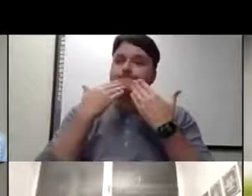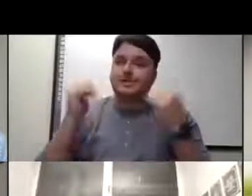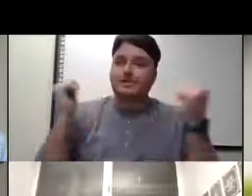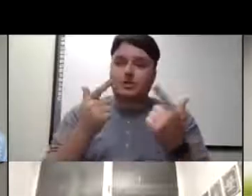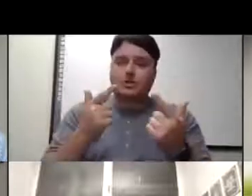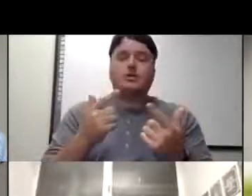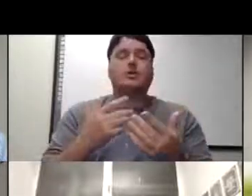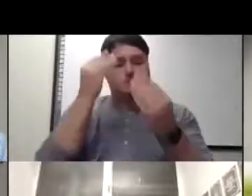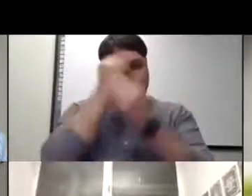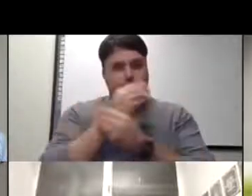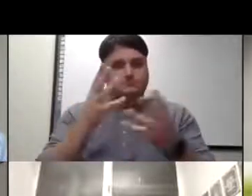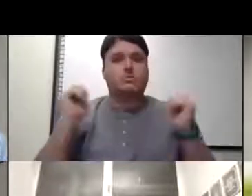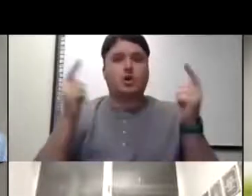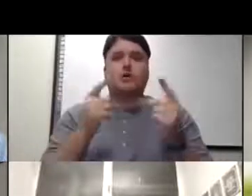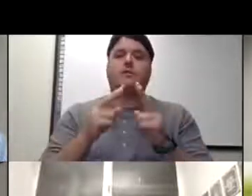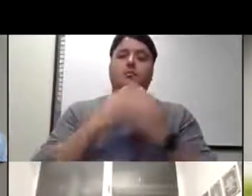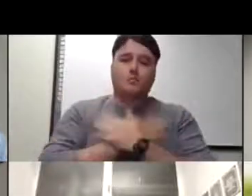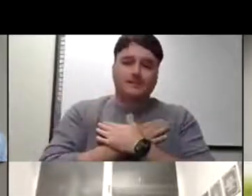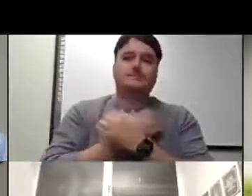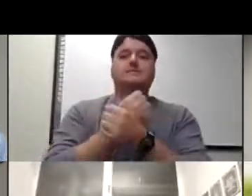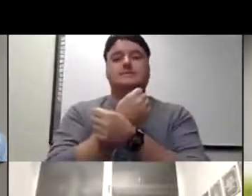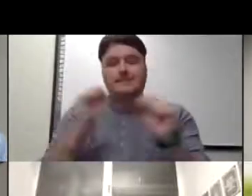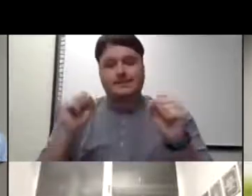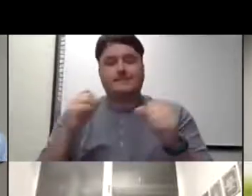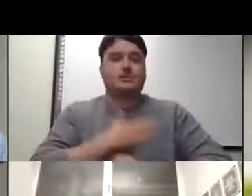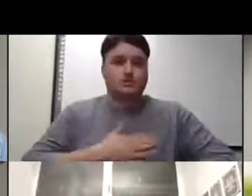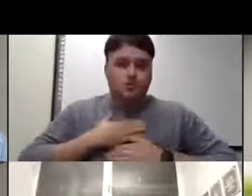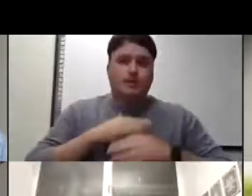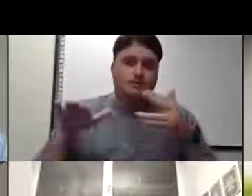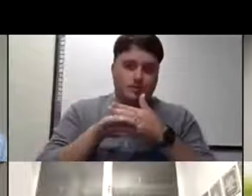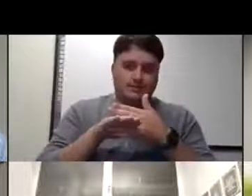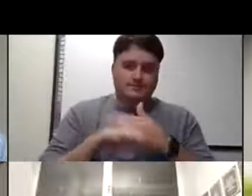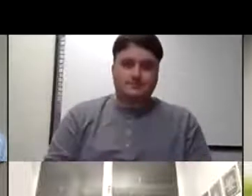a restful, enjoyable, and very safe fall break.